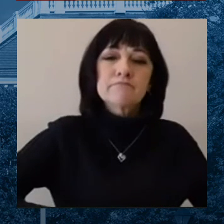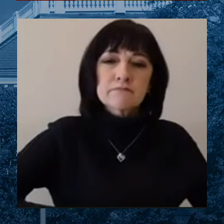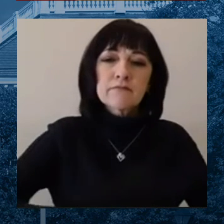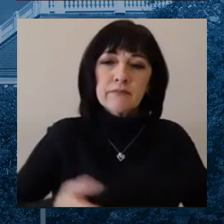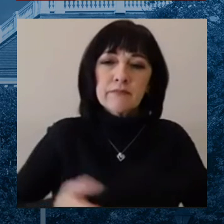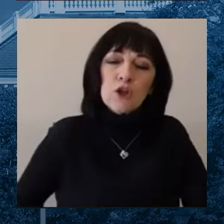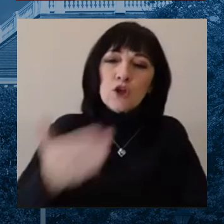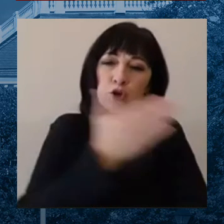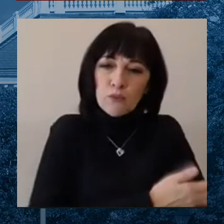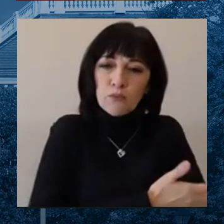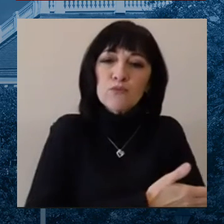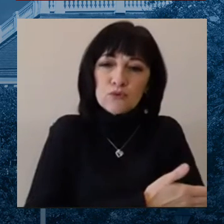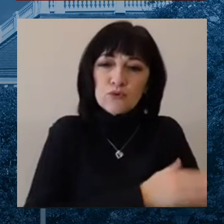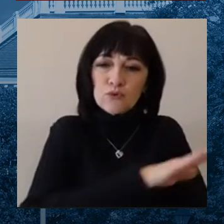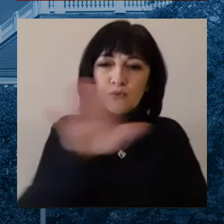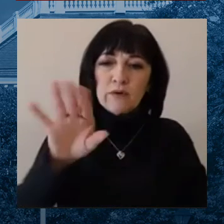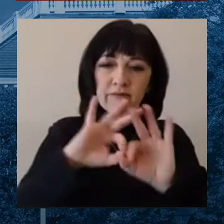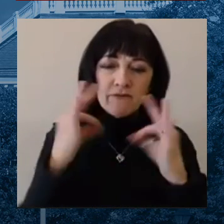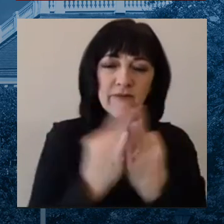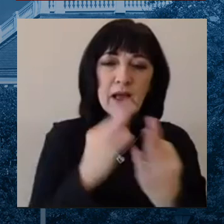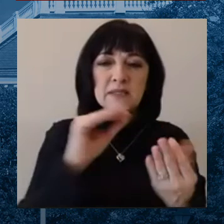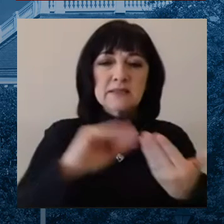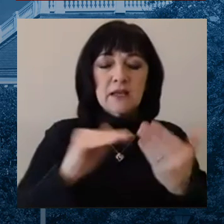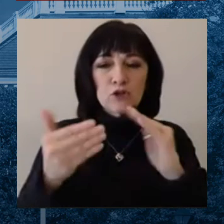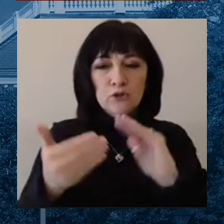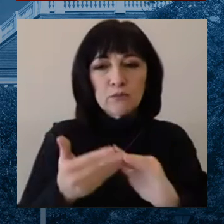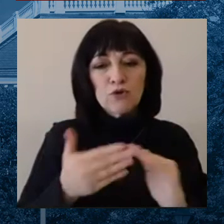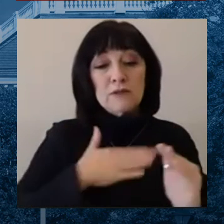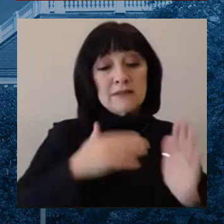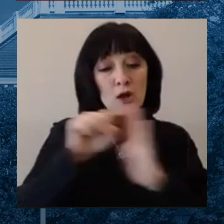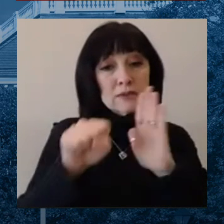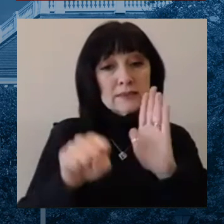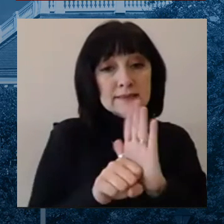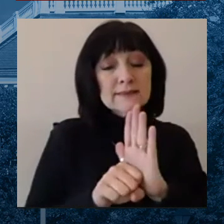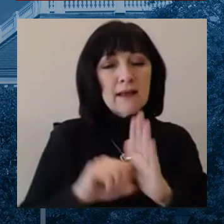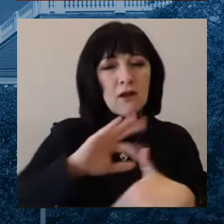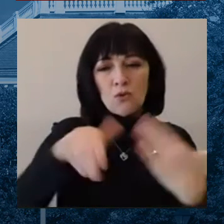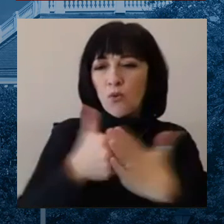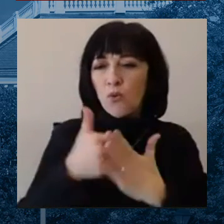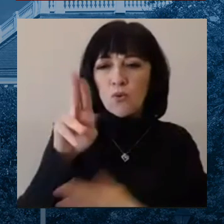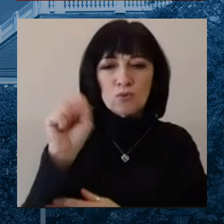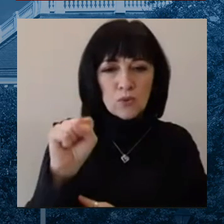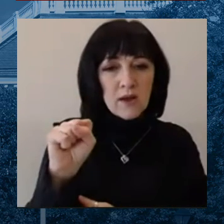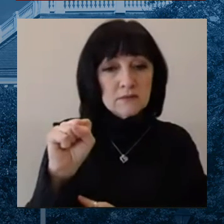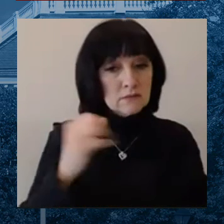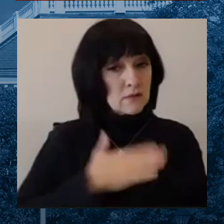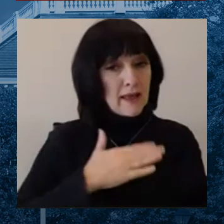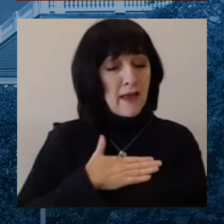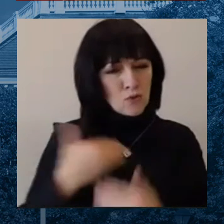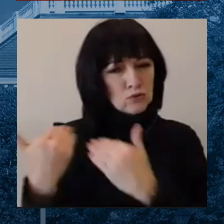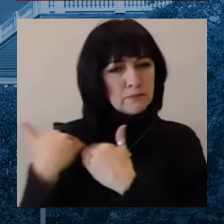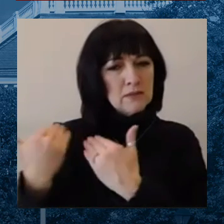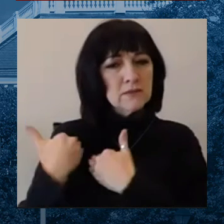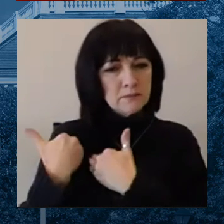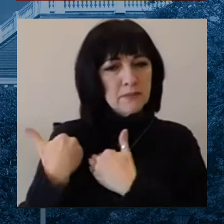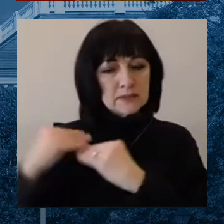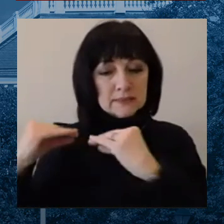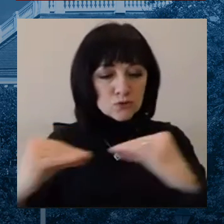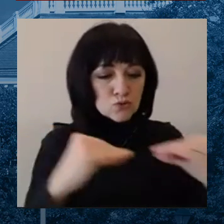strengthen families and communities in our state and our nation. And whereas we have a responsibility to teach the next